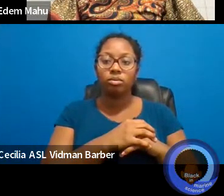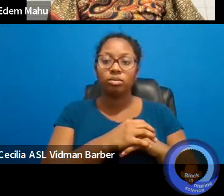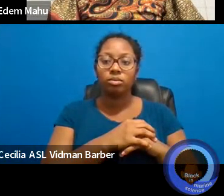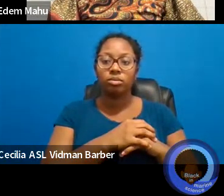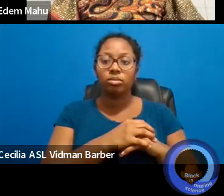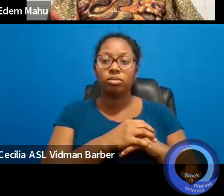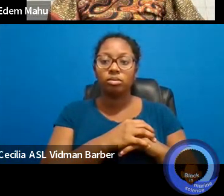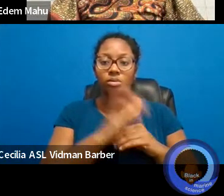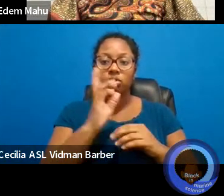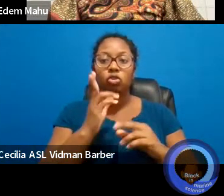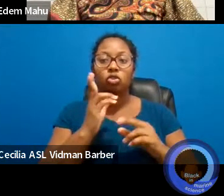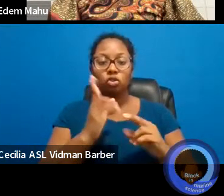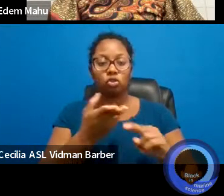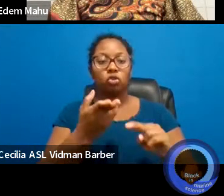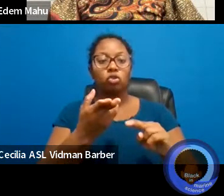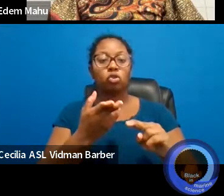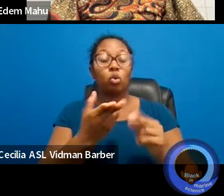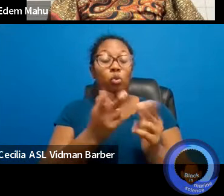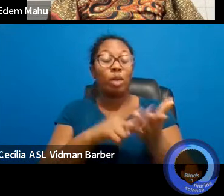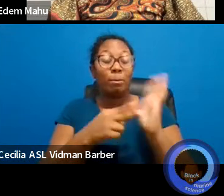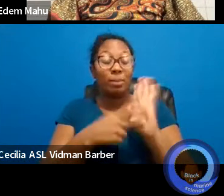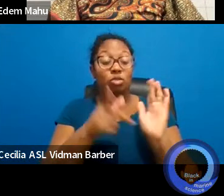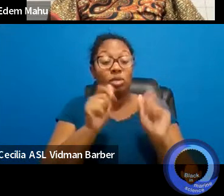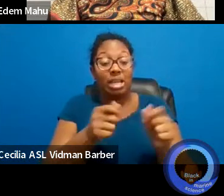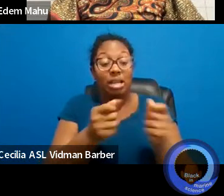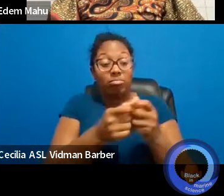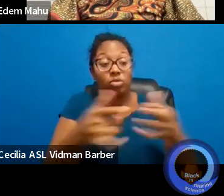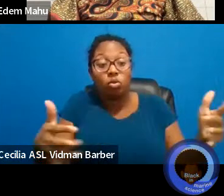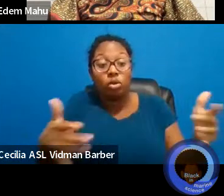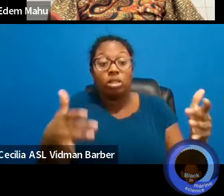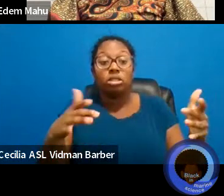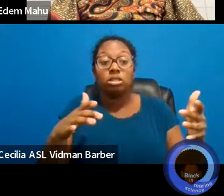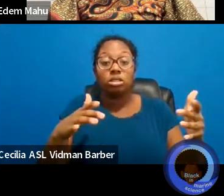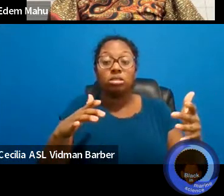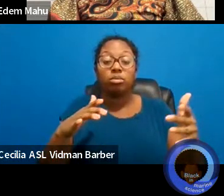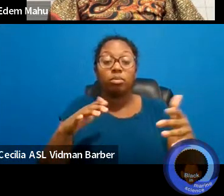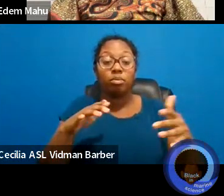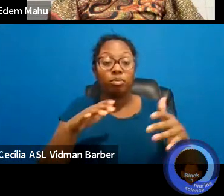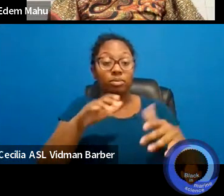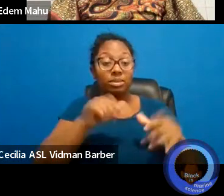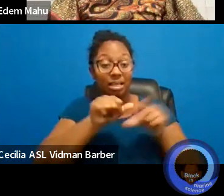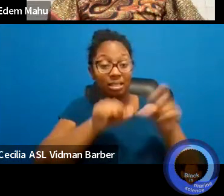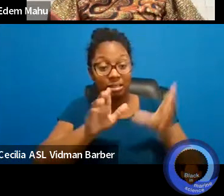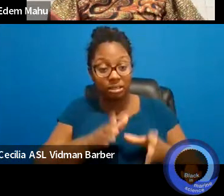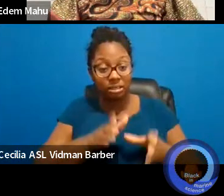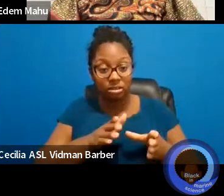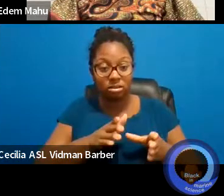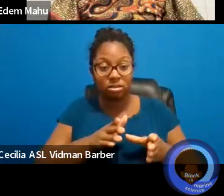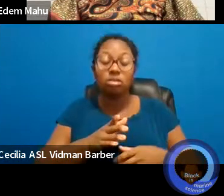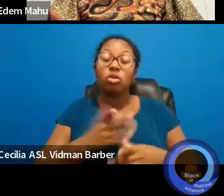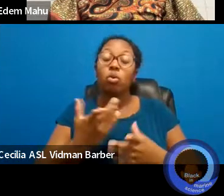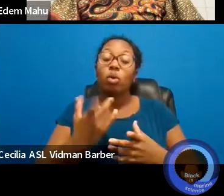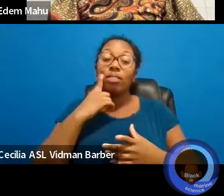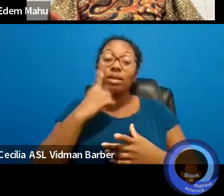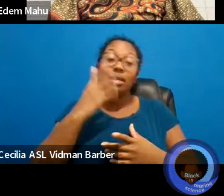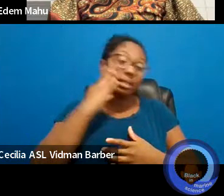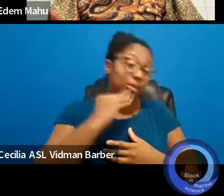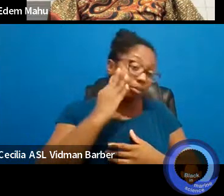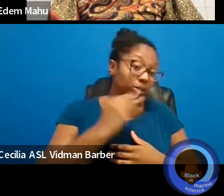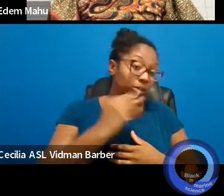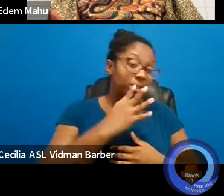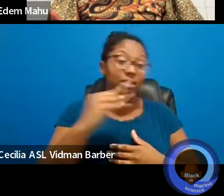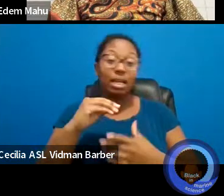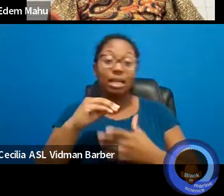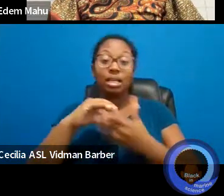marine scientists in this region. So I believe that if BIMS community will extend their involvement and collaboration to West Africa in